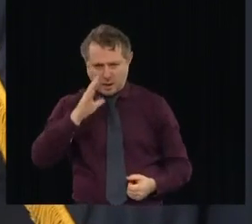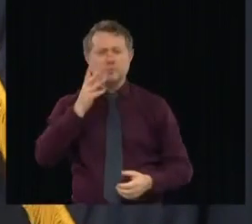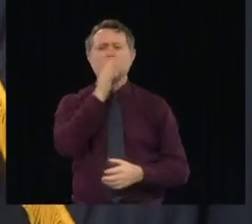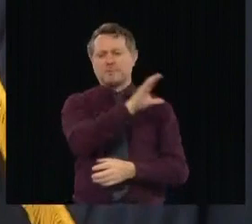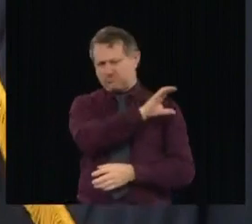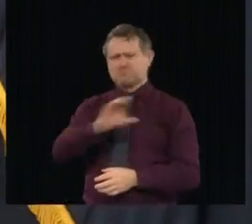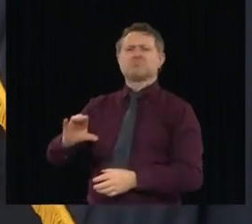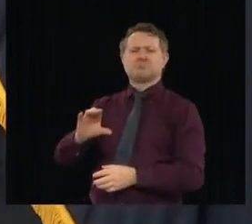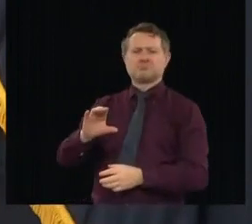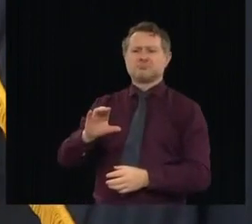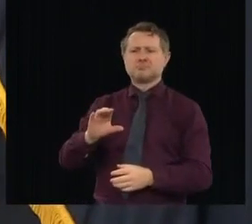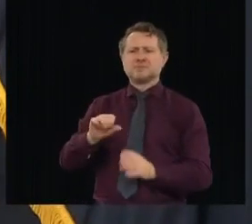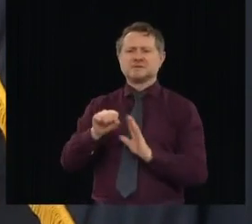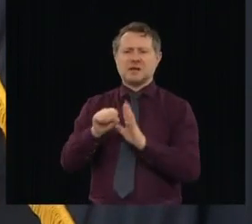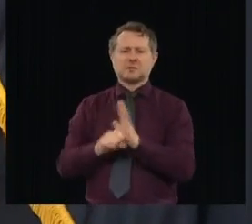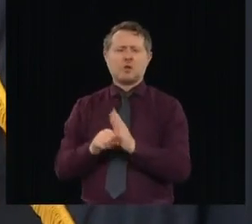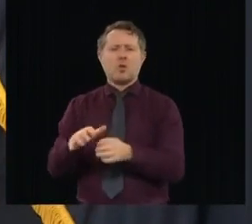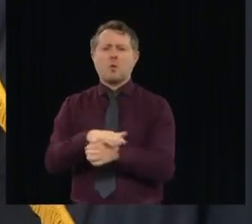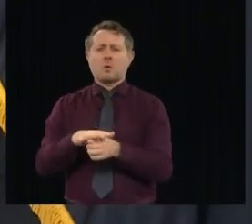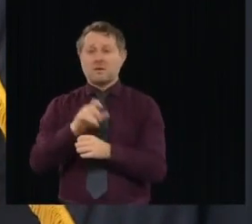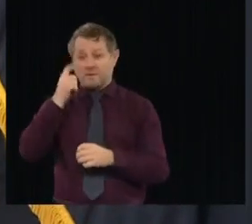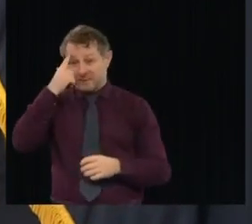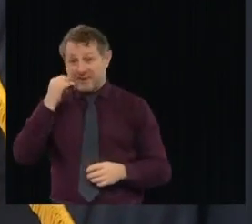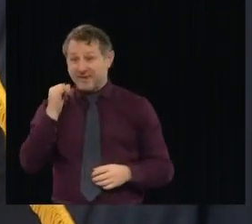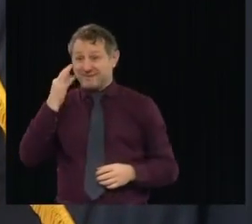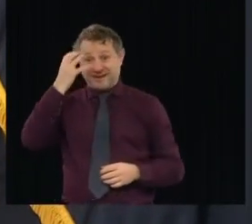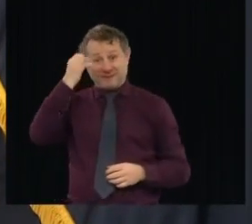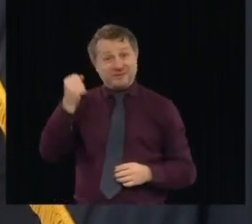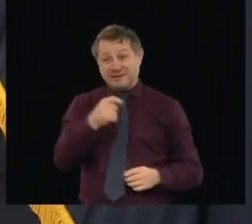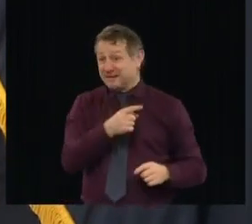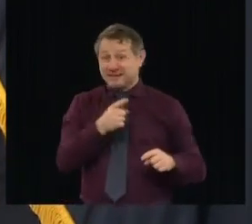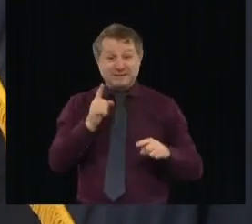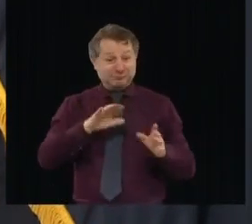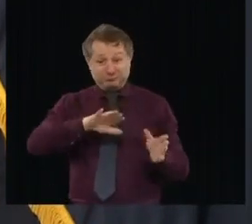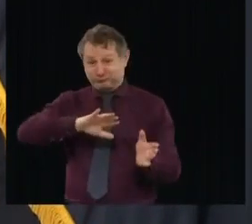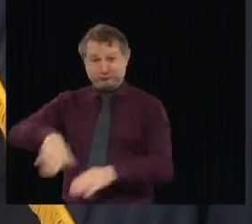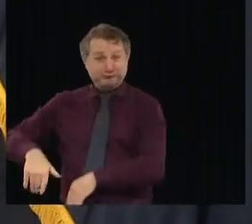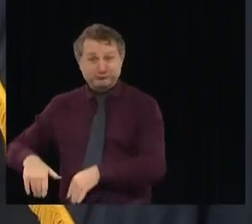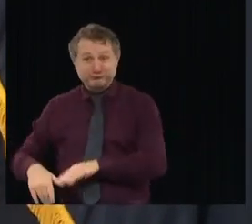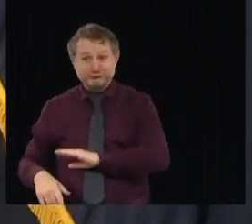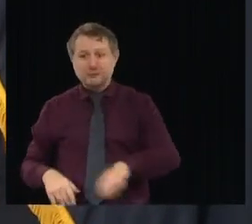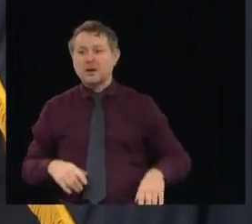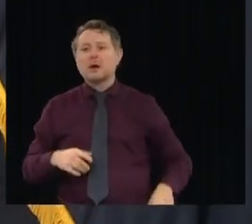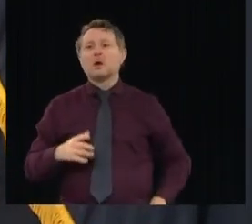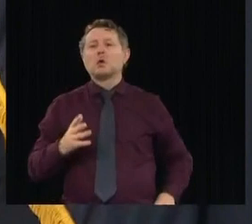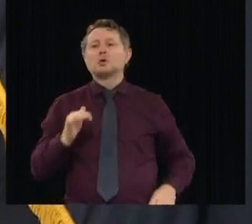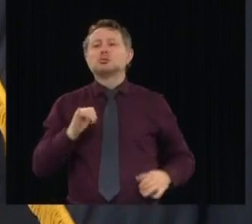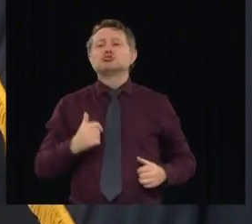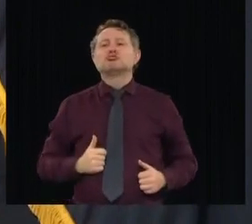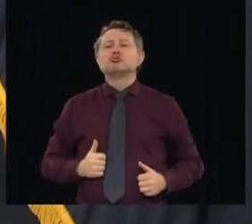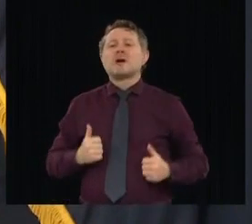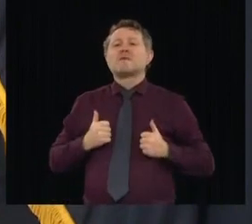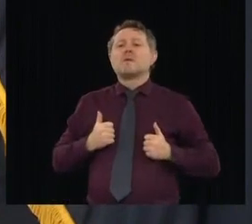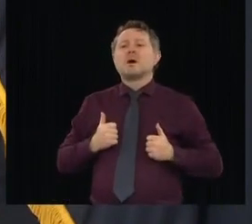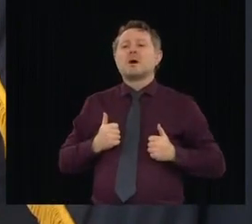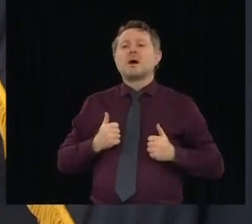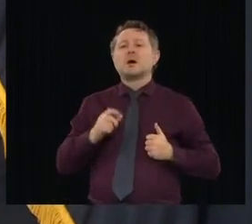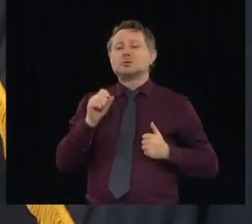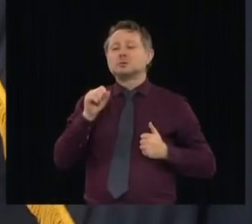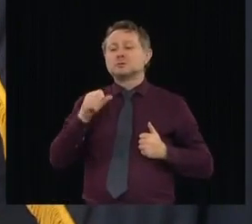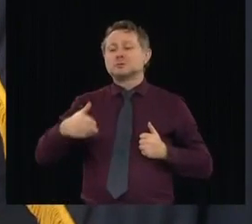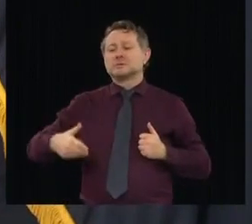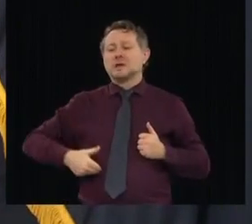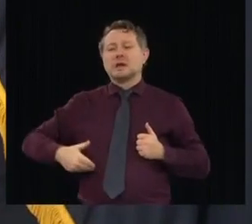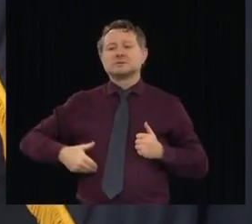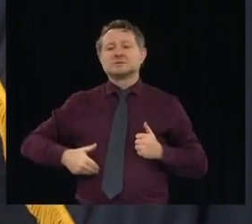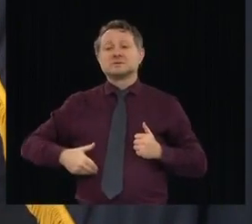even if you put aside common sense, the survival instinct of a politician who has to